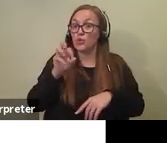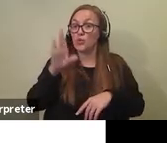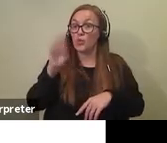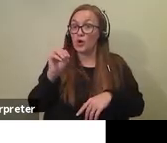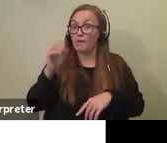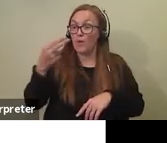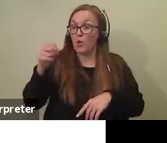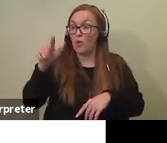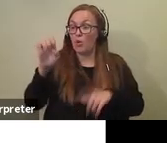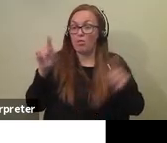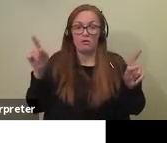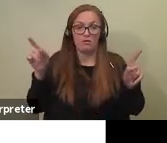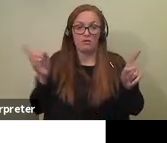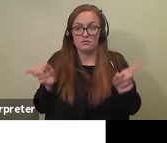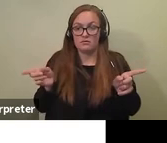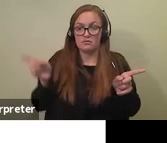So